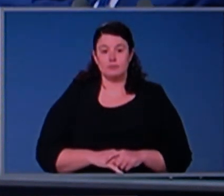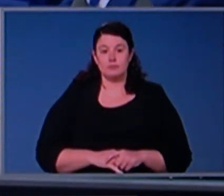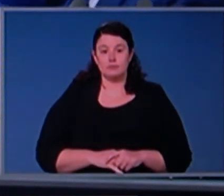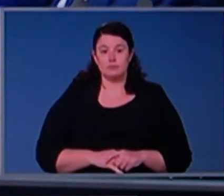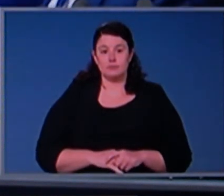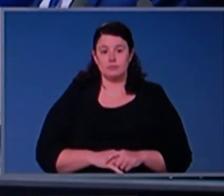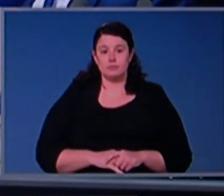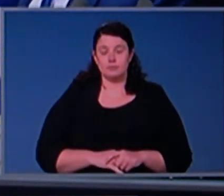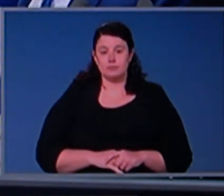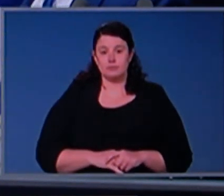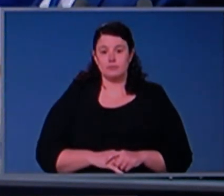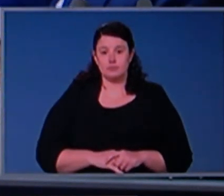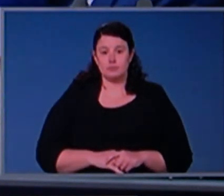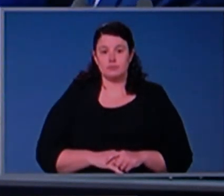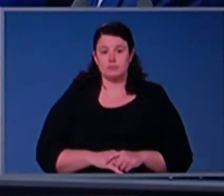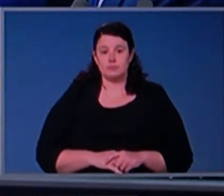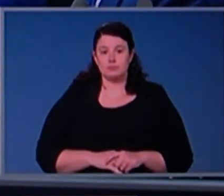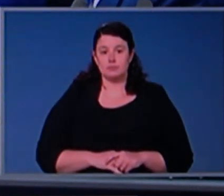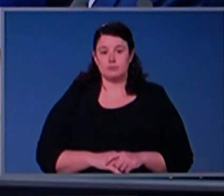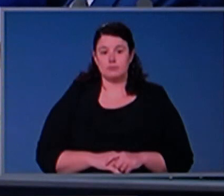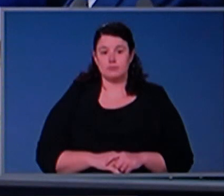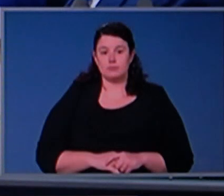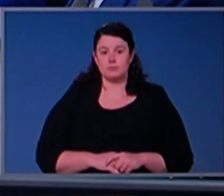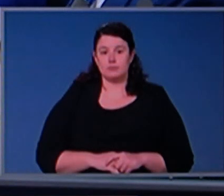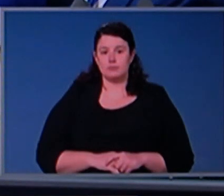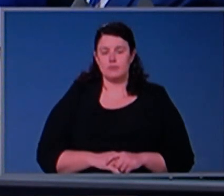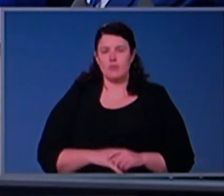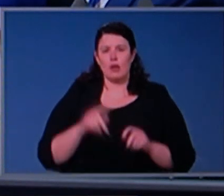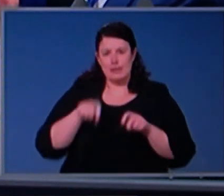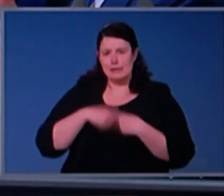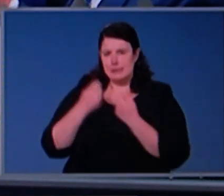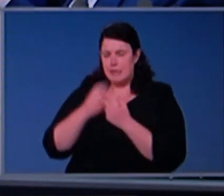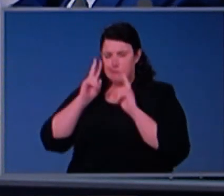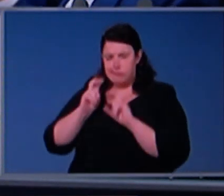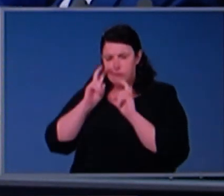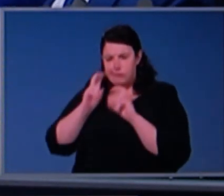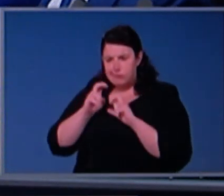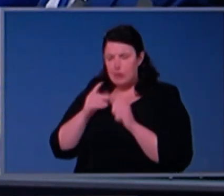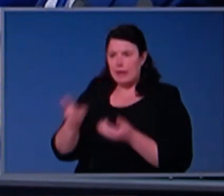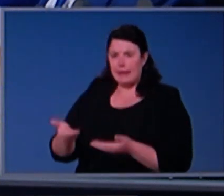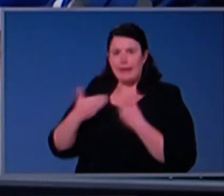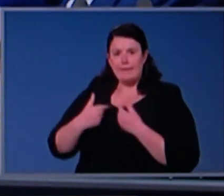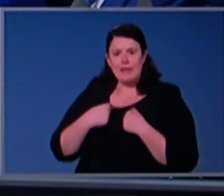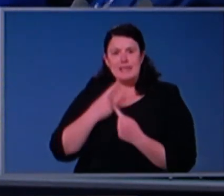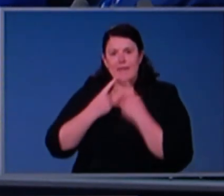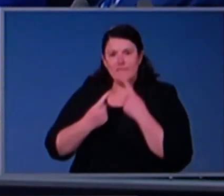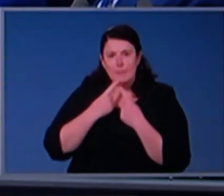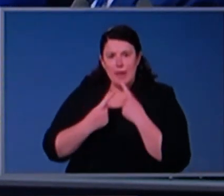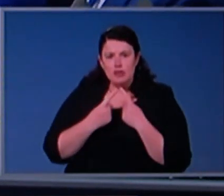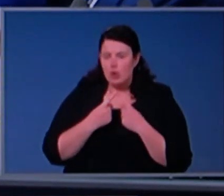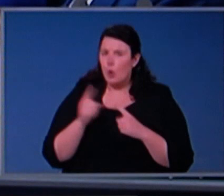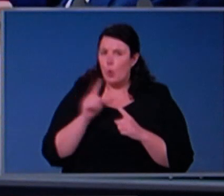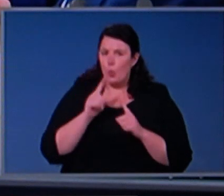is some early work from our modelling team showing what they would